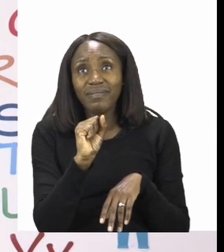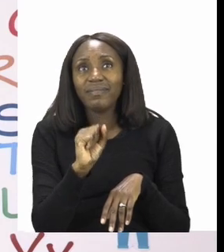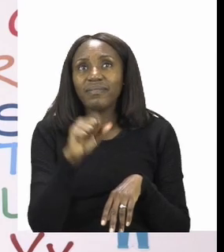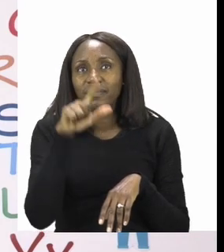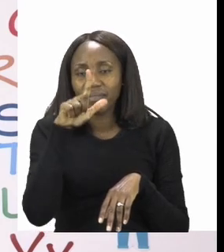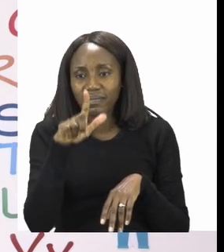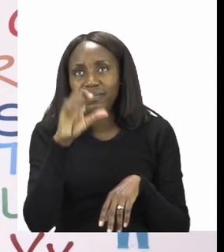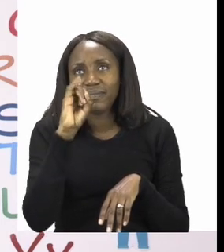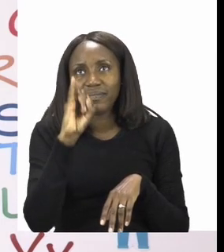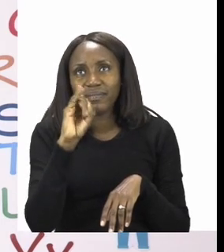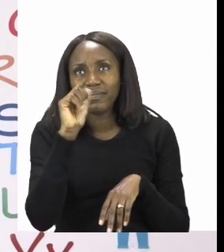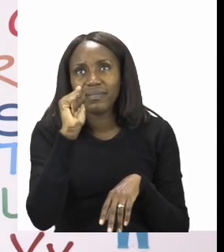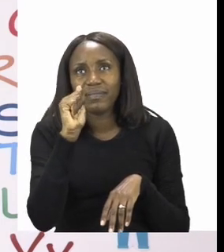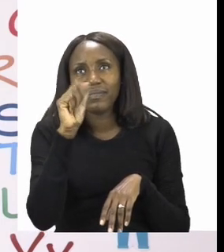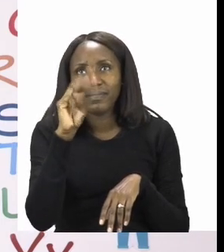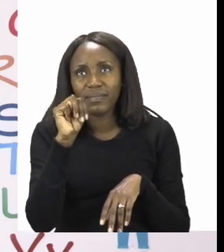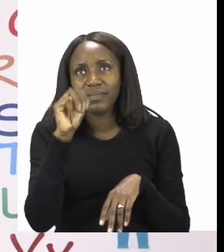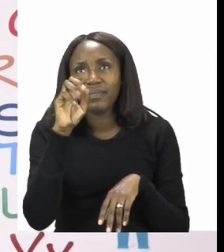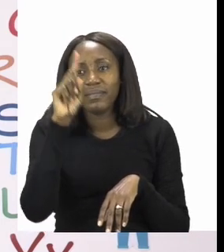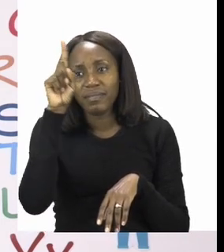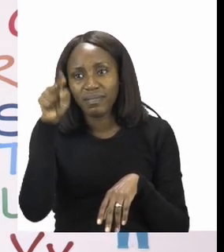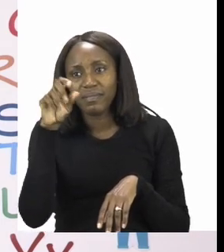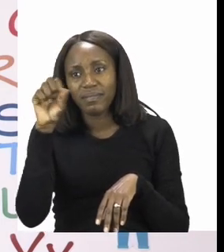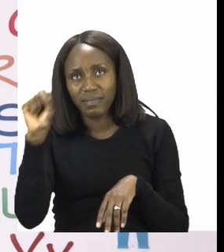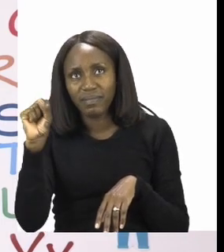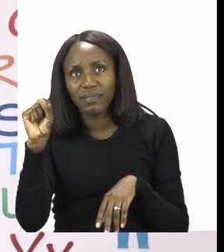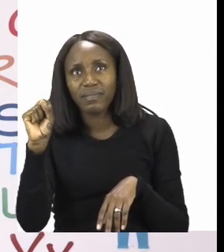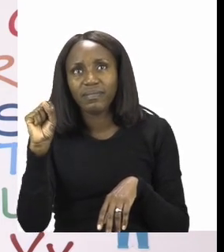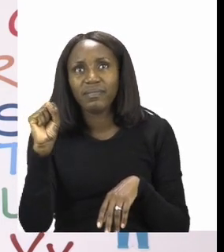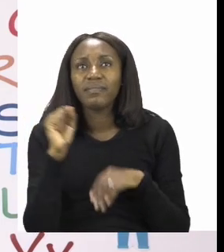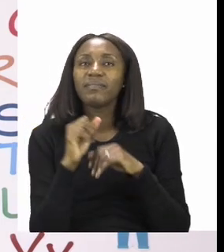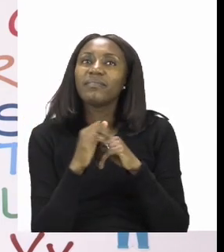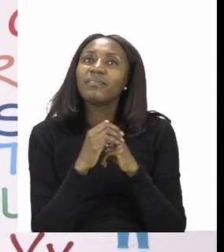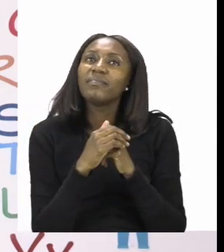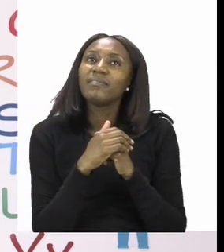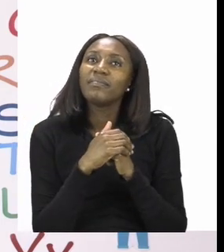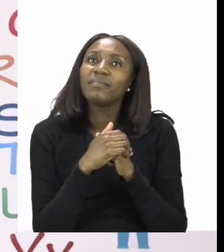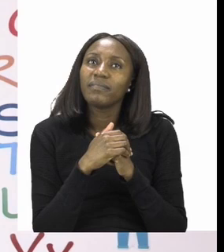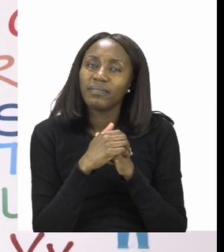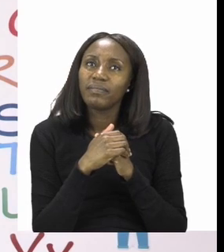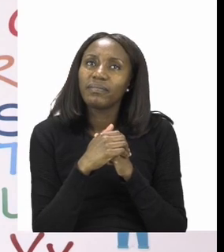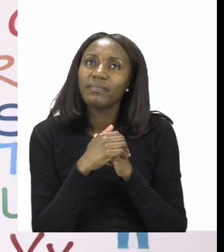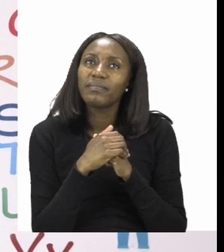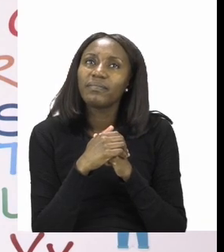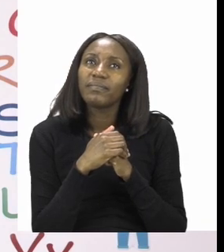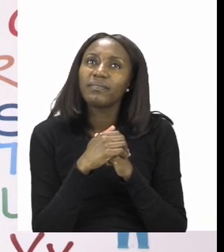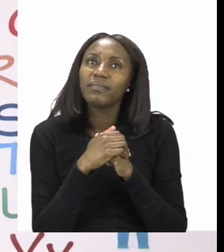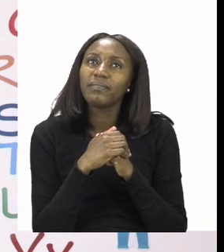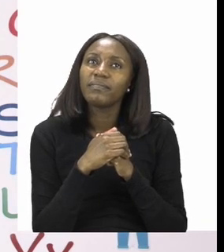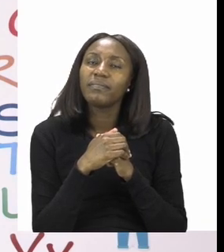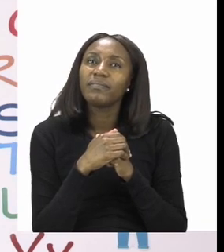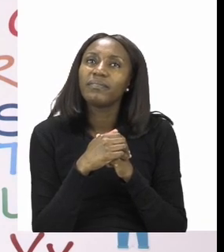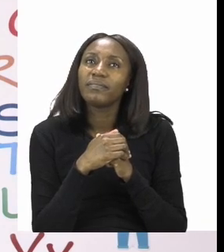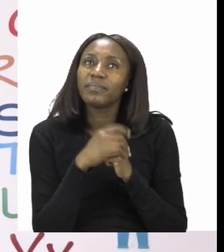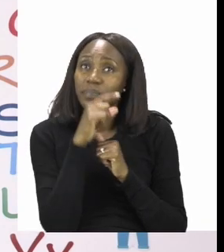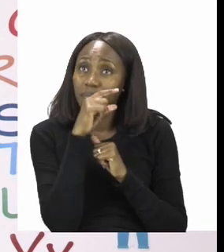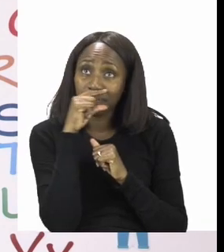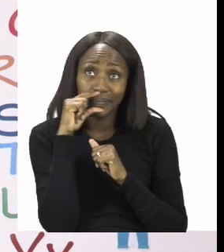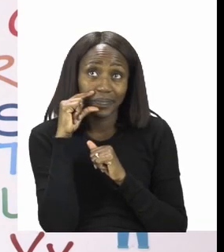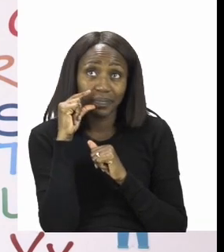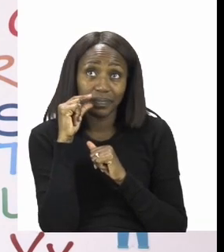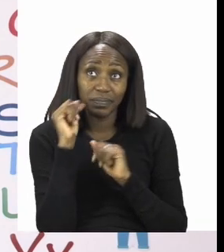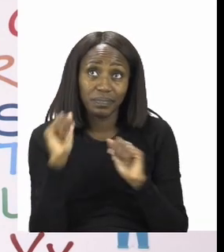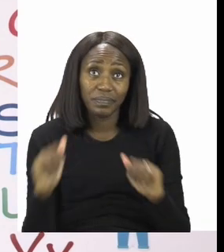we're going to write it. It will say, it is, and then we write